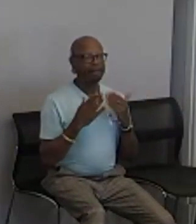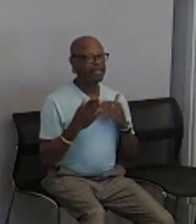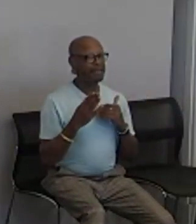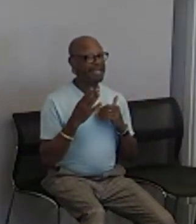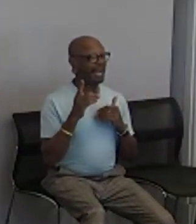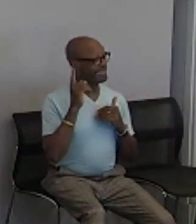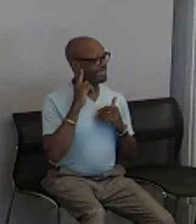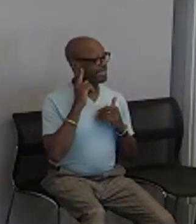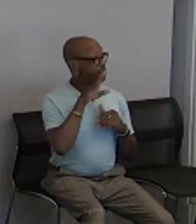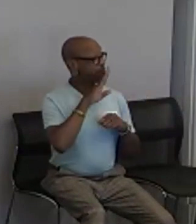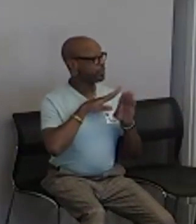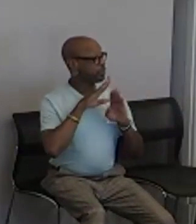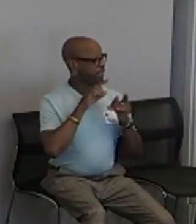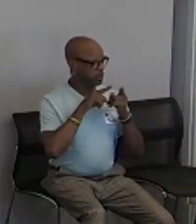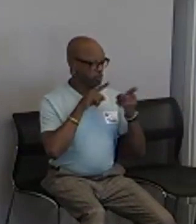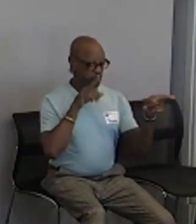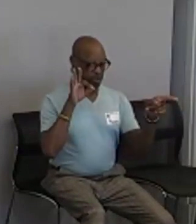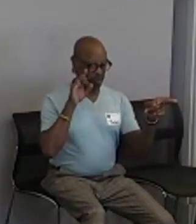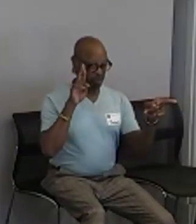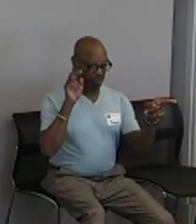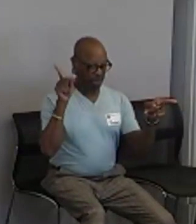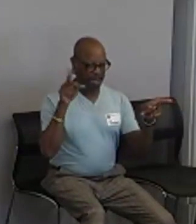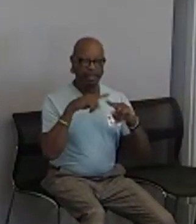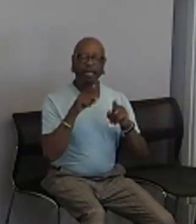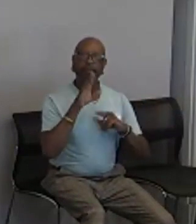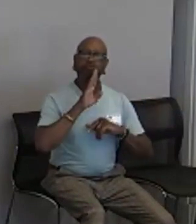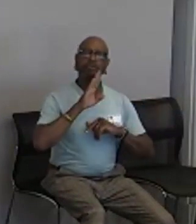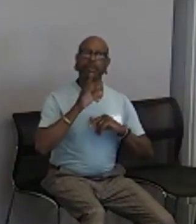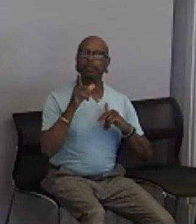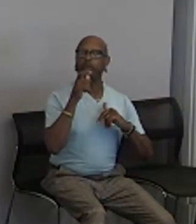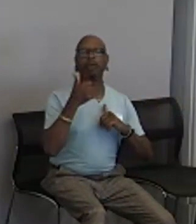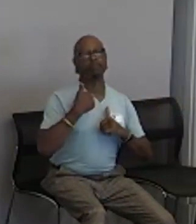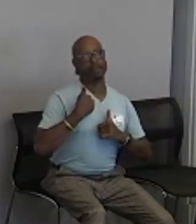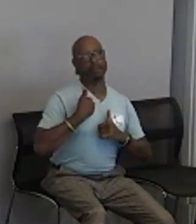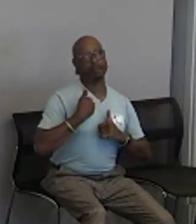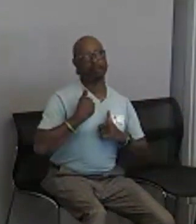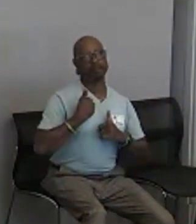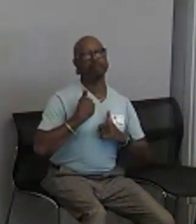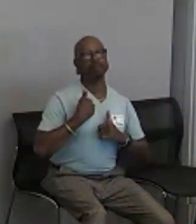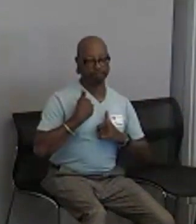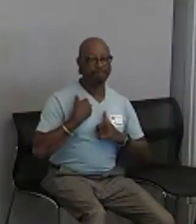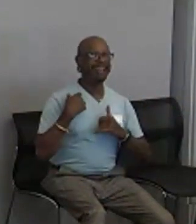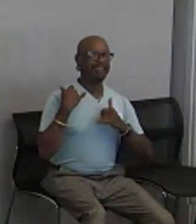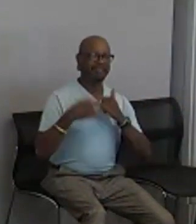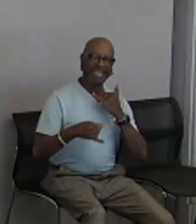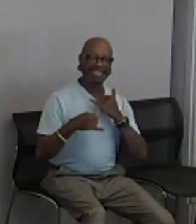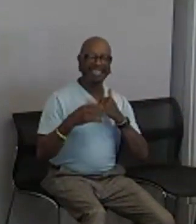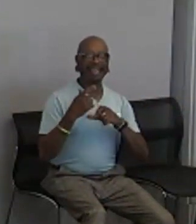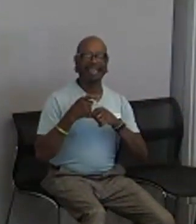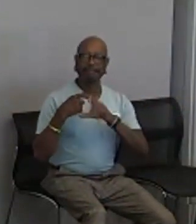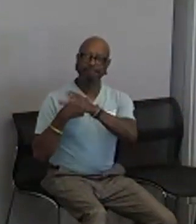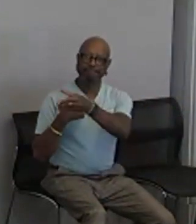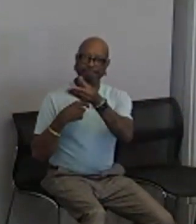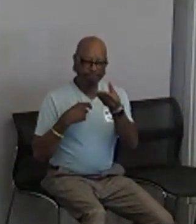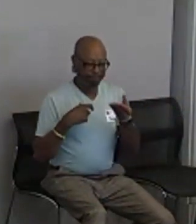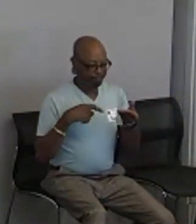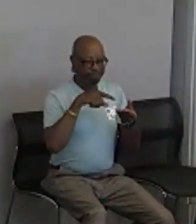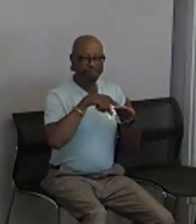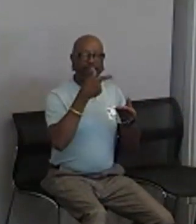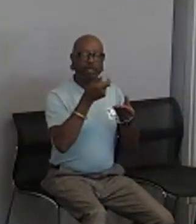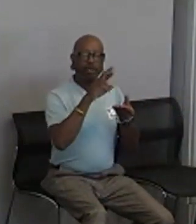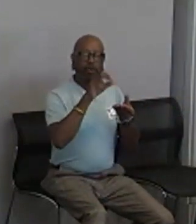sounded frustrated to Frank, but I was frustrated with myself. Finally, I got a grant from the Department of